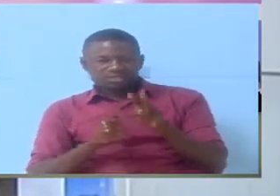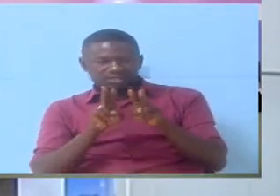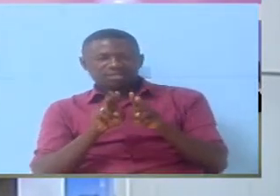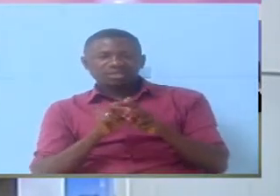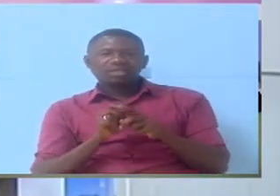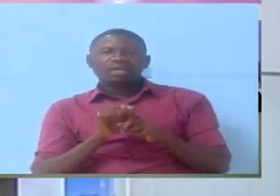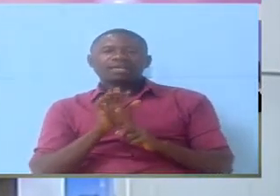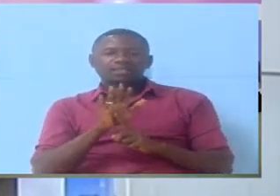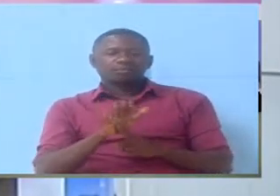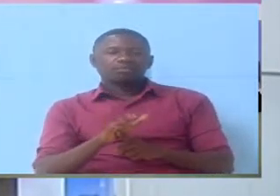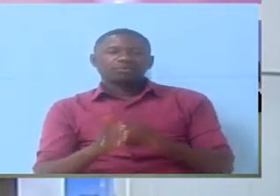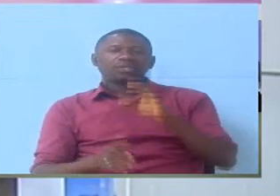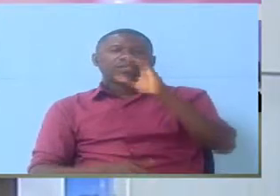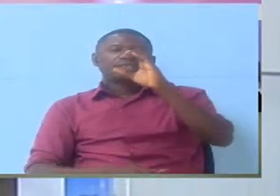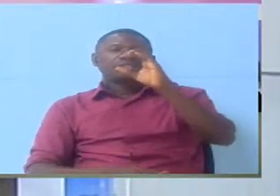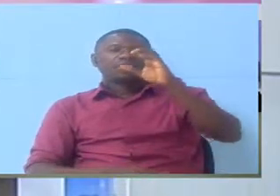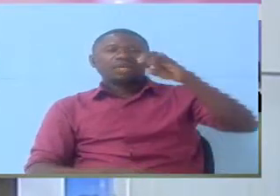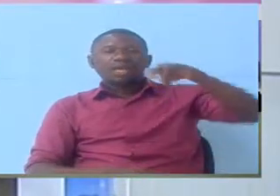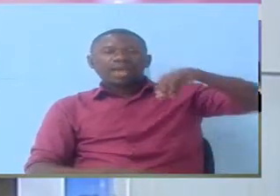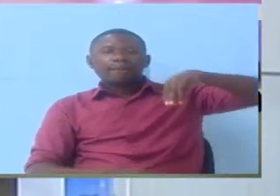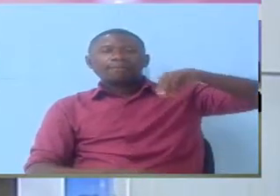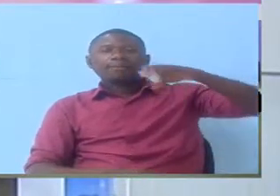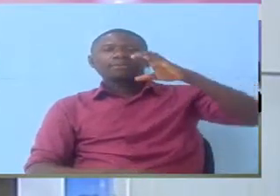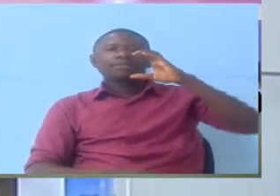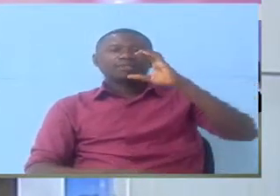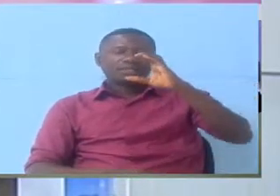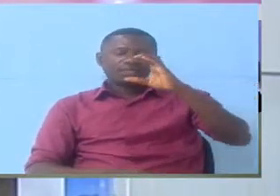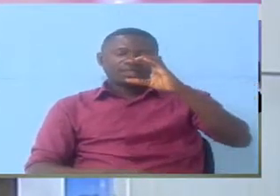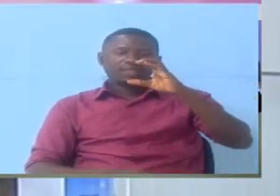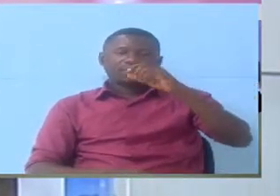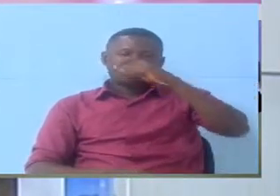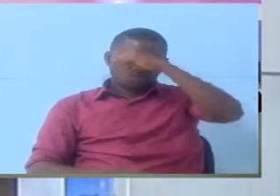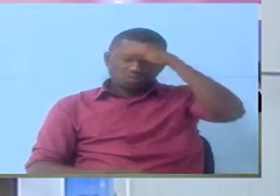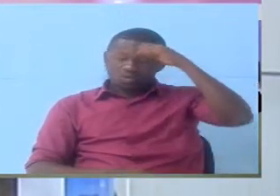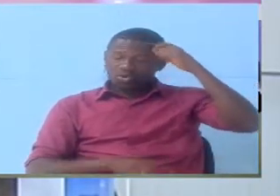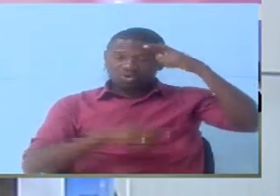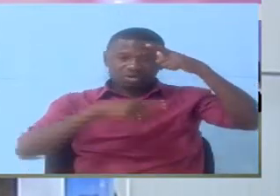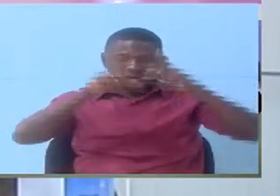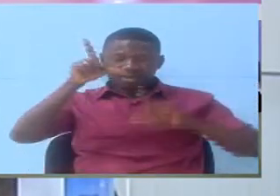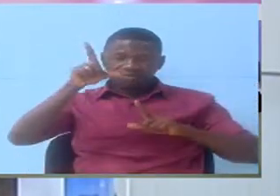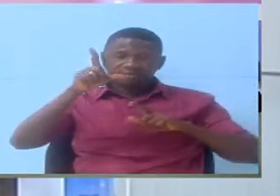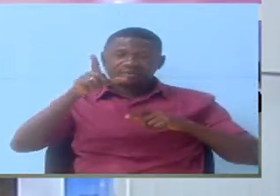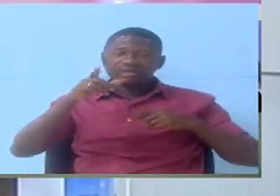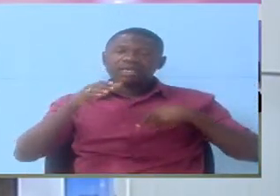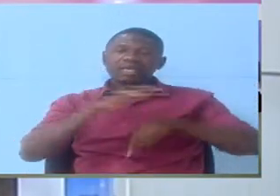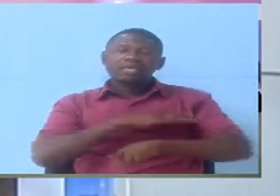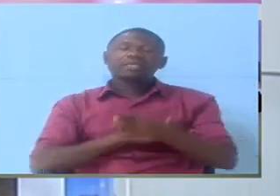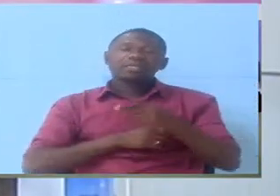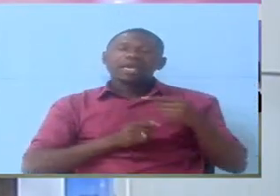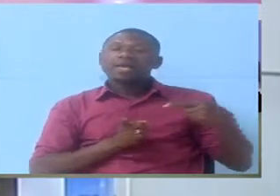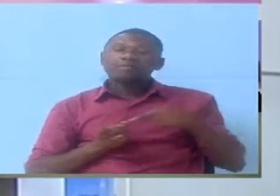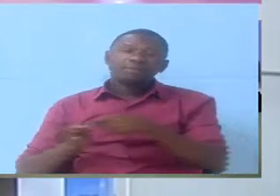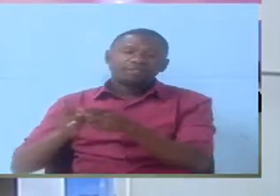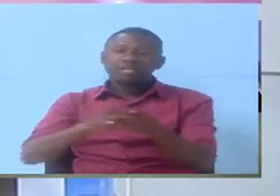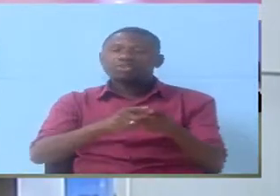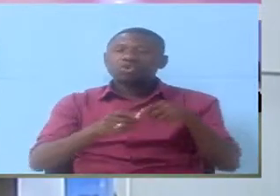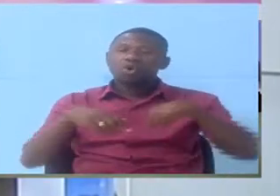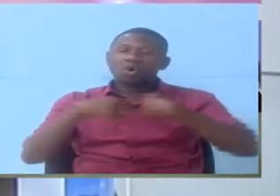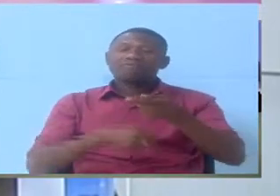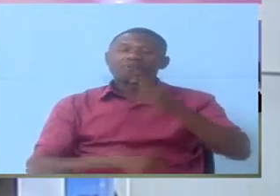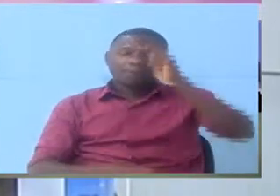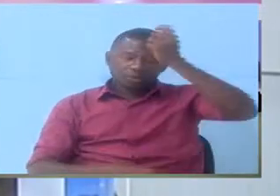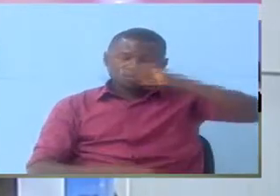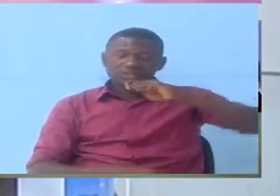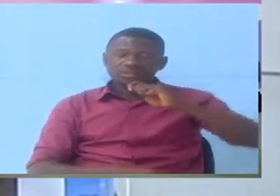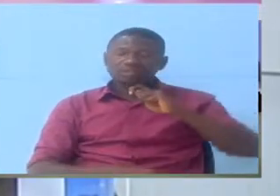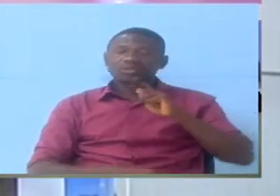nyatonka sabanjangoti police la bundala katu niya jube utumo CMC palaso at the administration mararo bundala karola either report